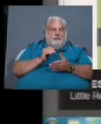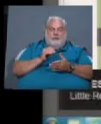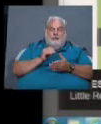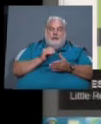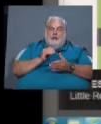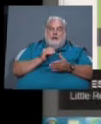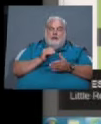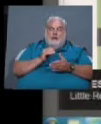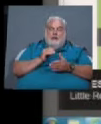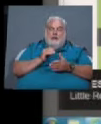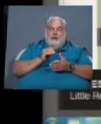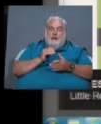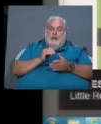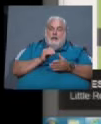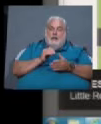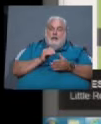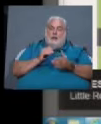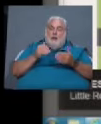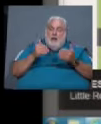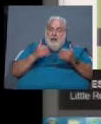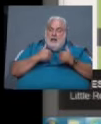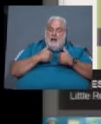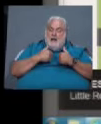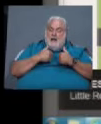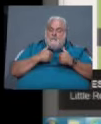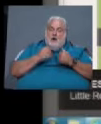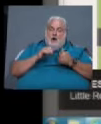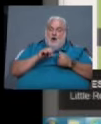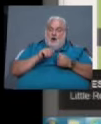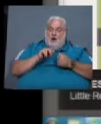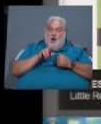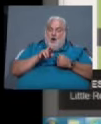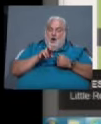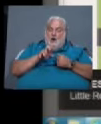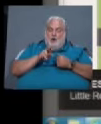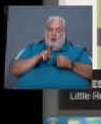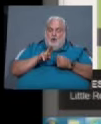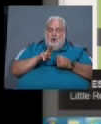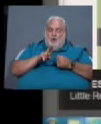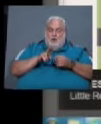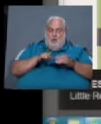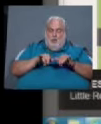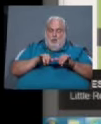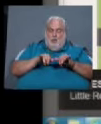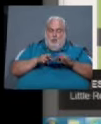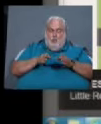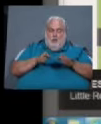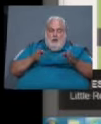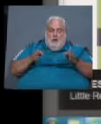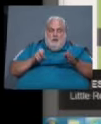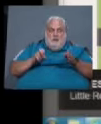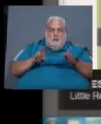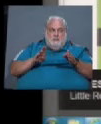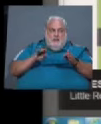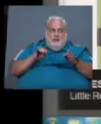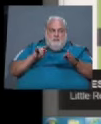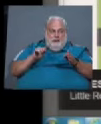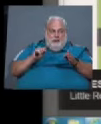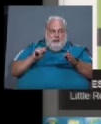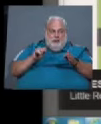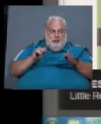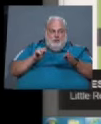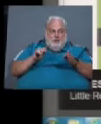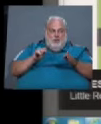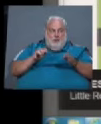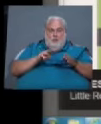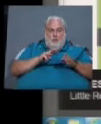length of vehicle queuing in the form of widening of Summit Street on the west